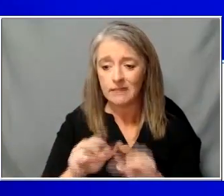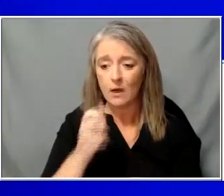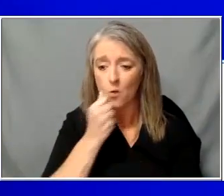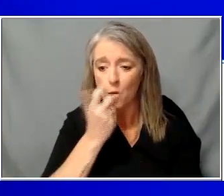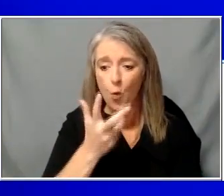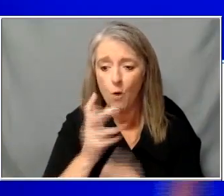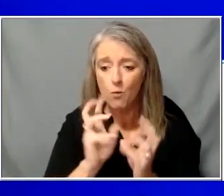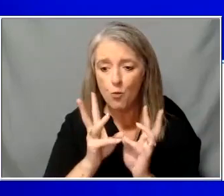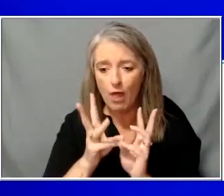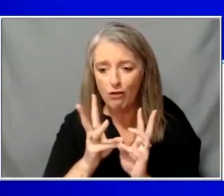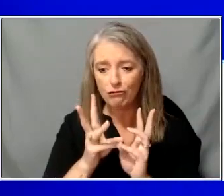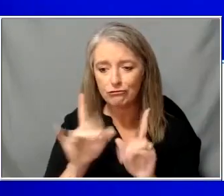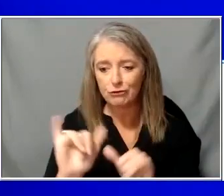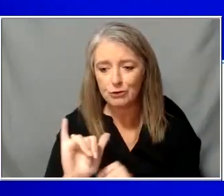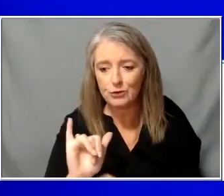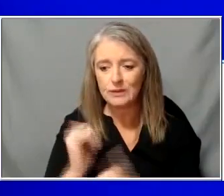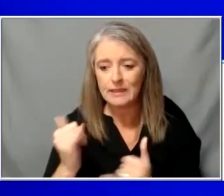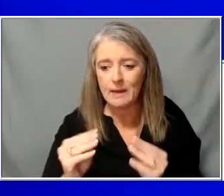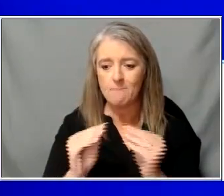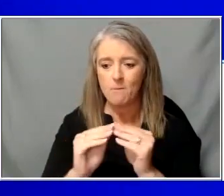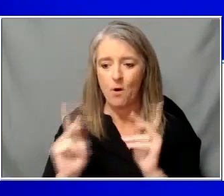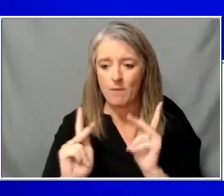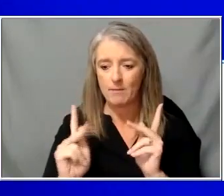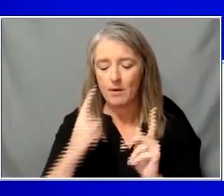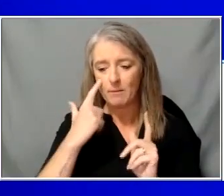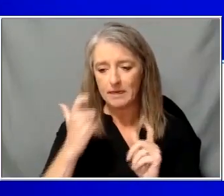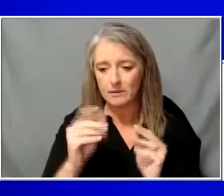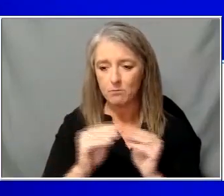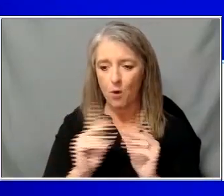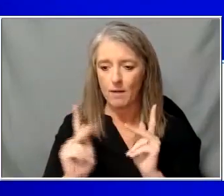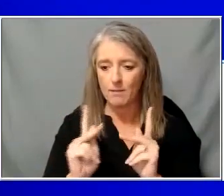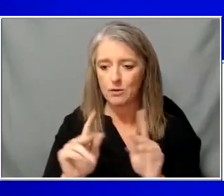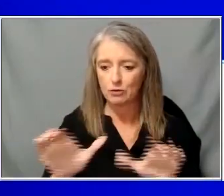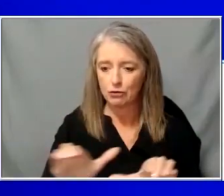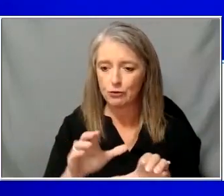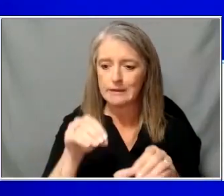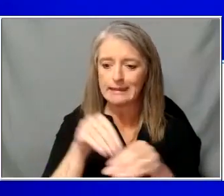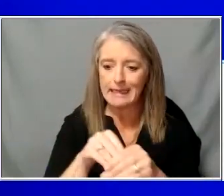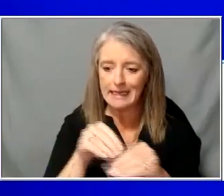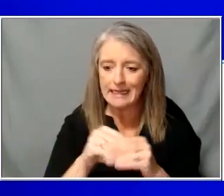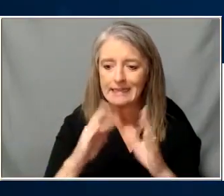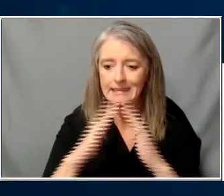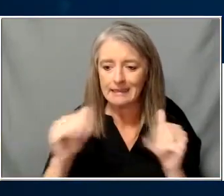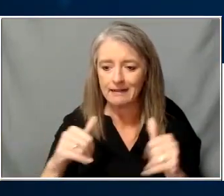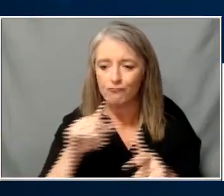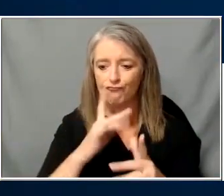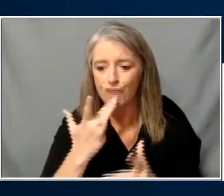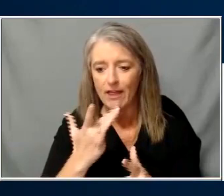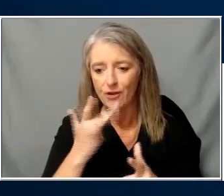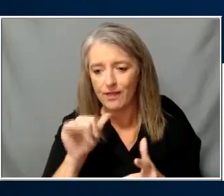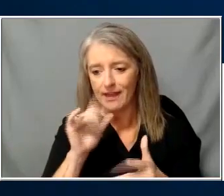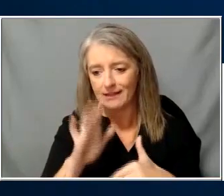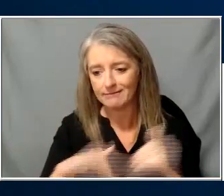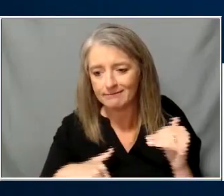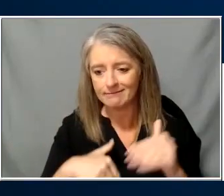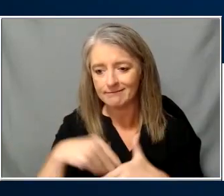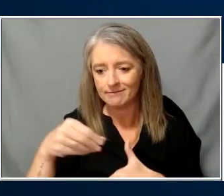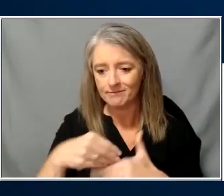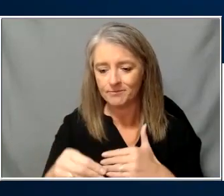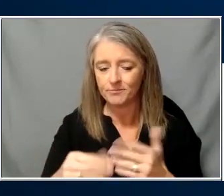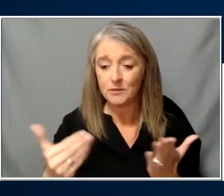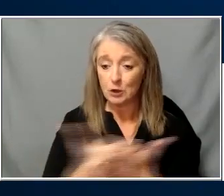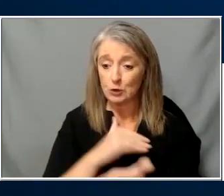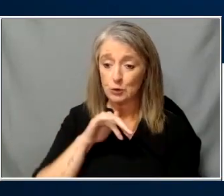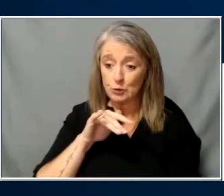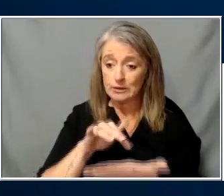also. But now we're just going to have more people because probably more people are going to be doing things inside rather than outside. A new study dives into the